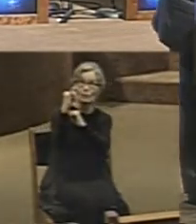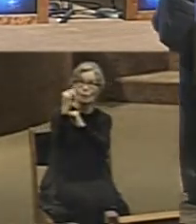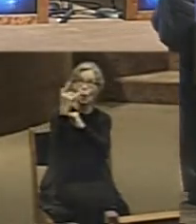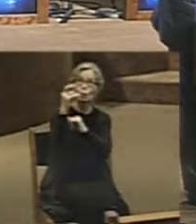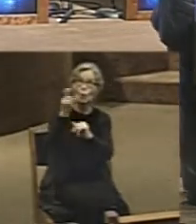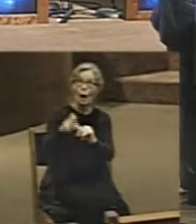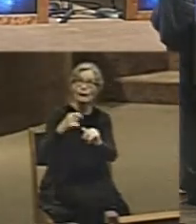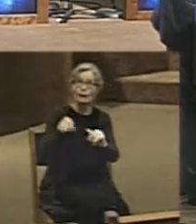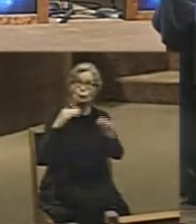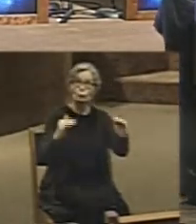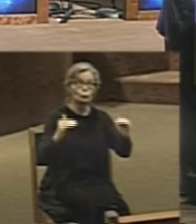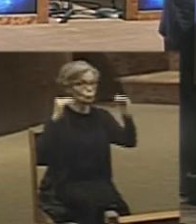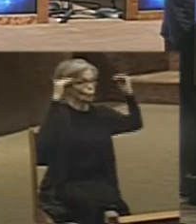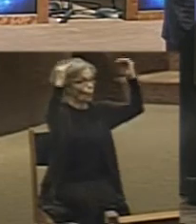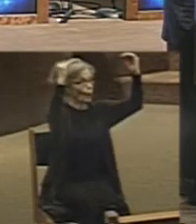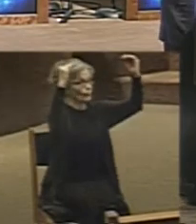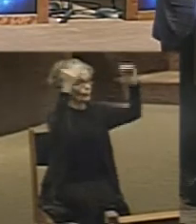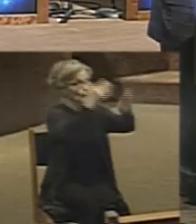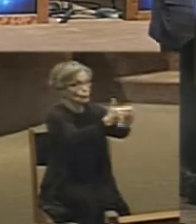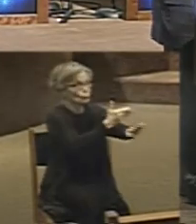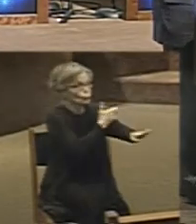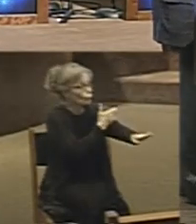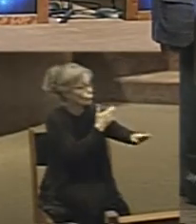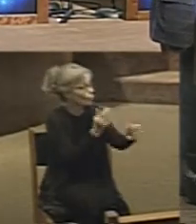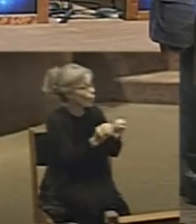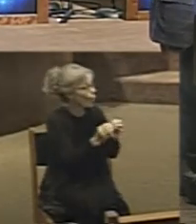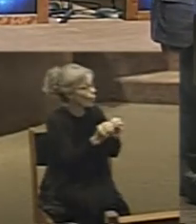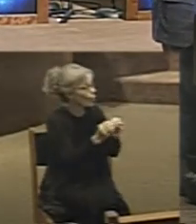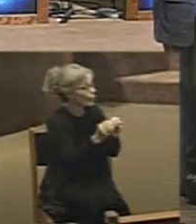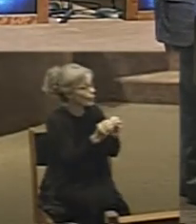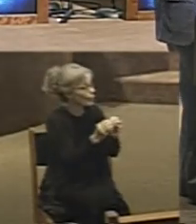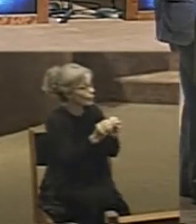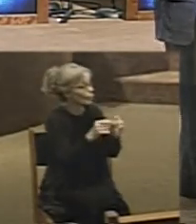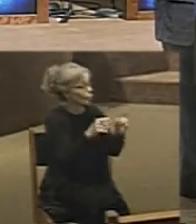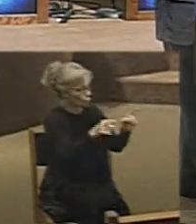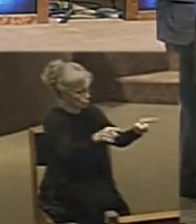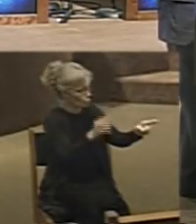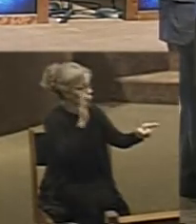shall hear a word behind you saying,